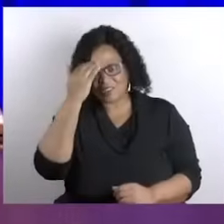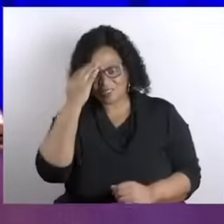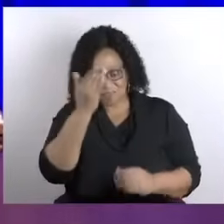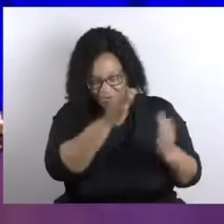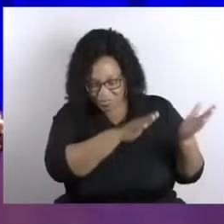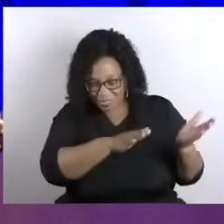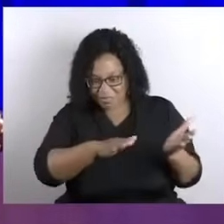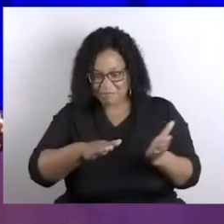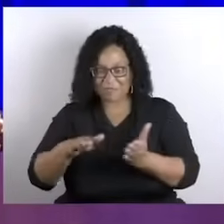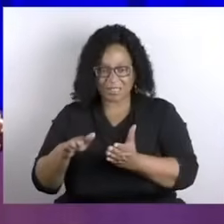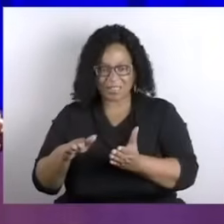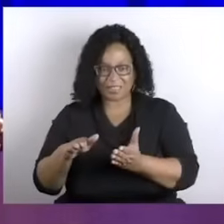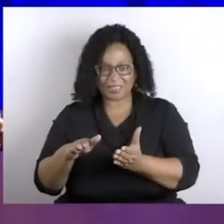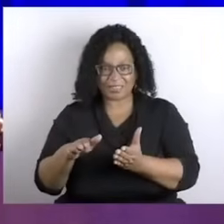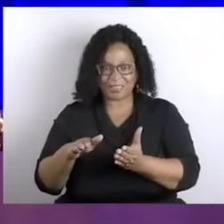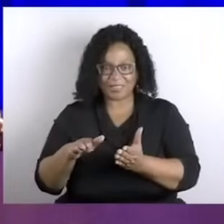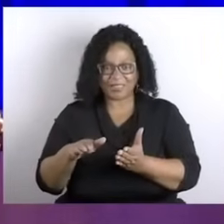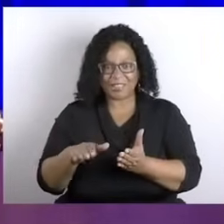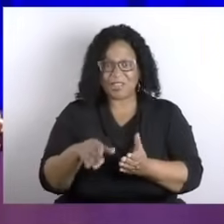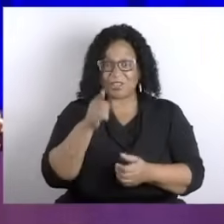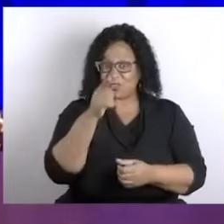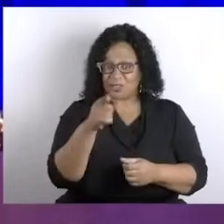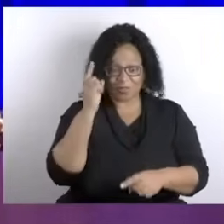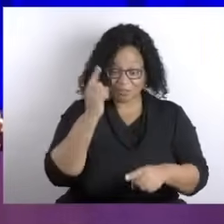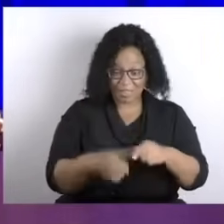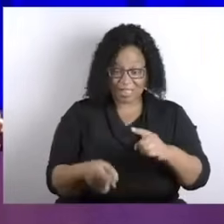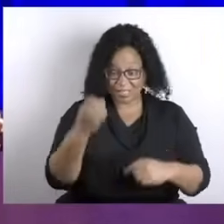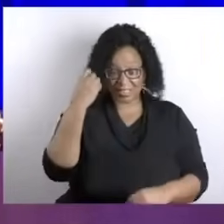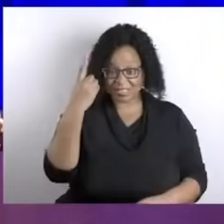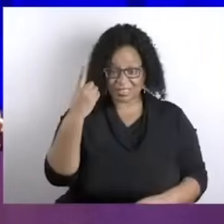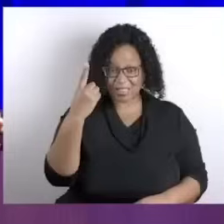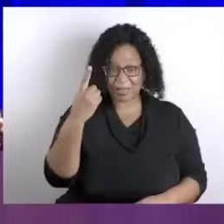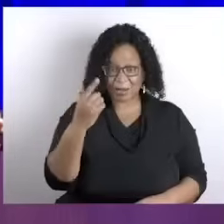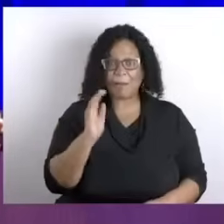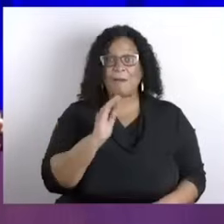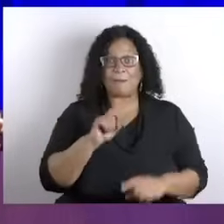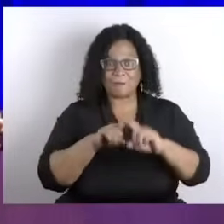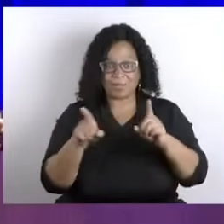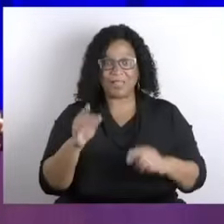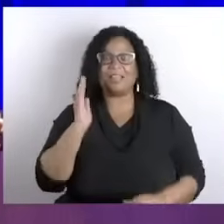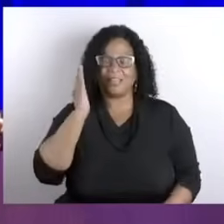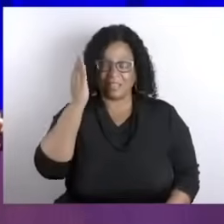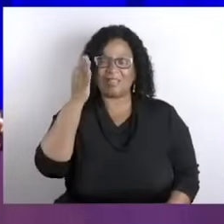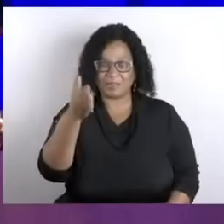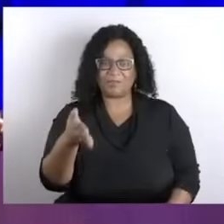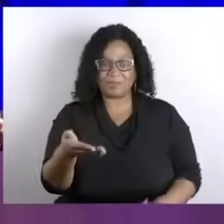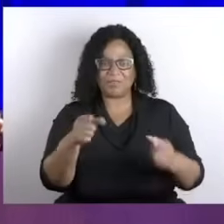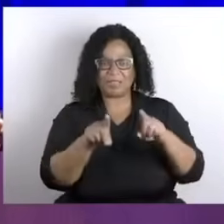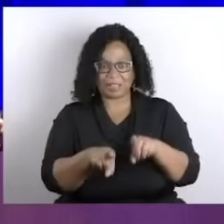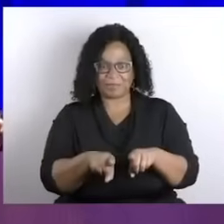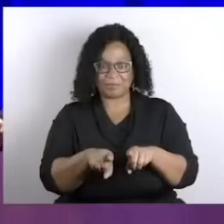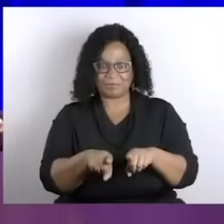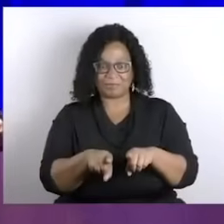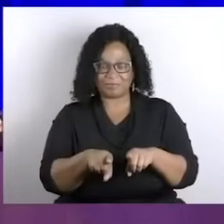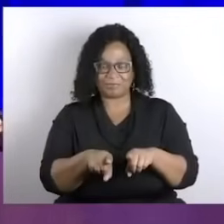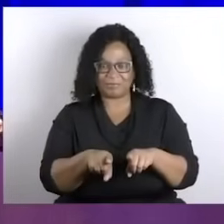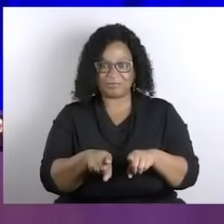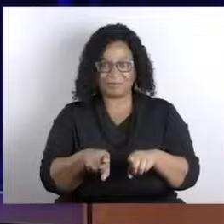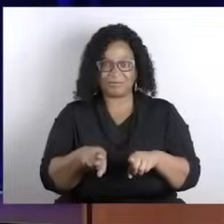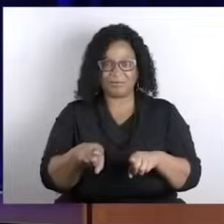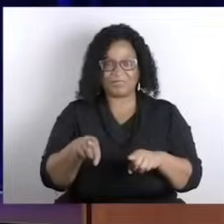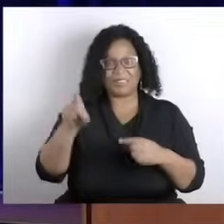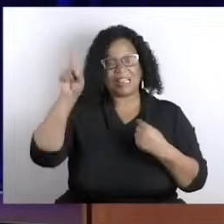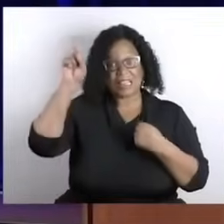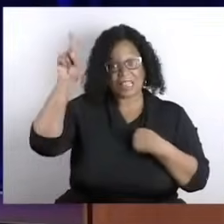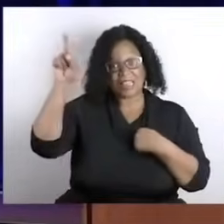because you can't understand it, doesn't mean it ain't gonna get done. Oh, okay. Here it is. He says, I know what